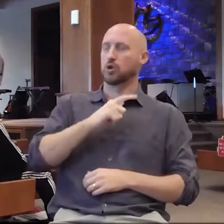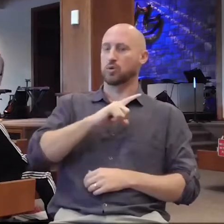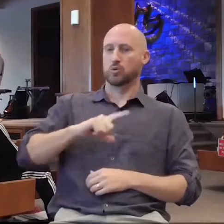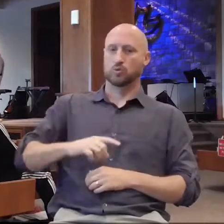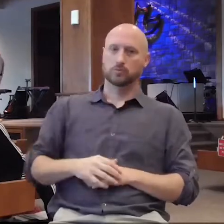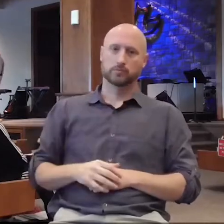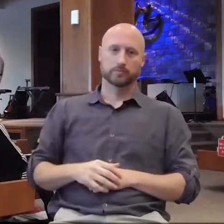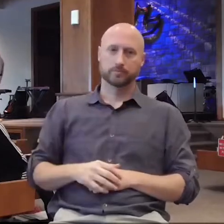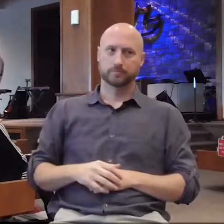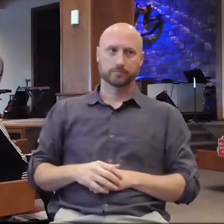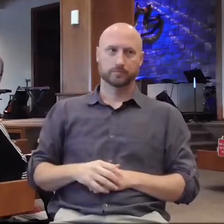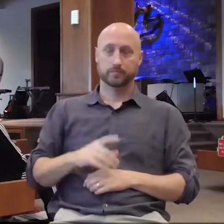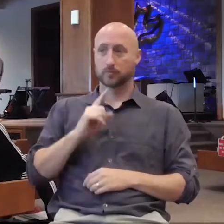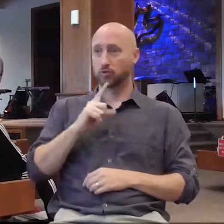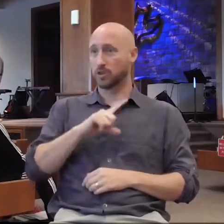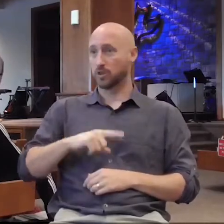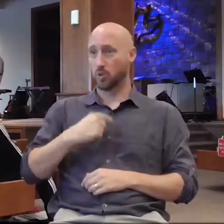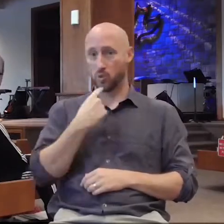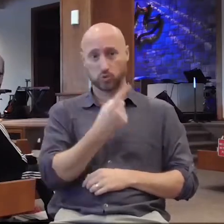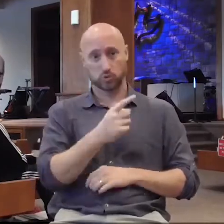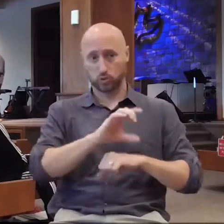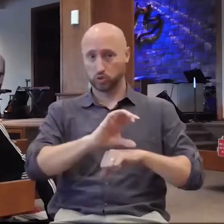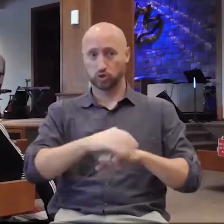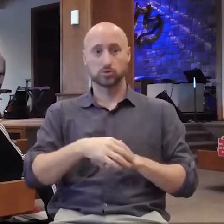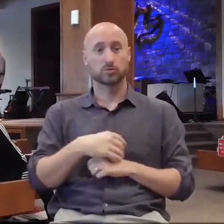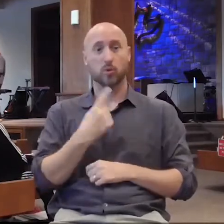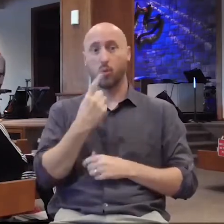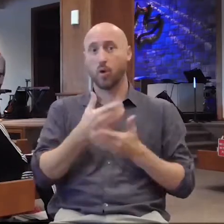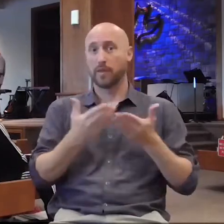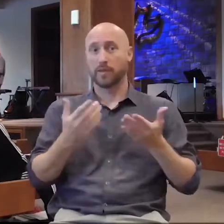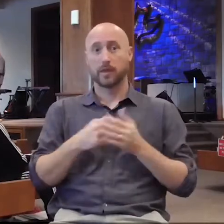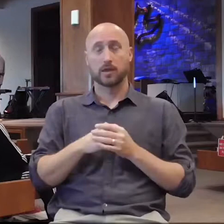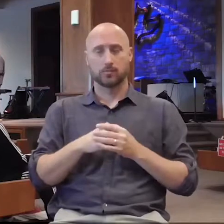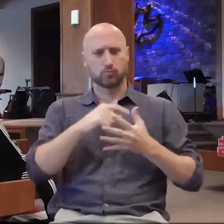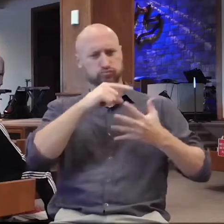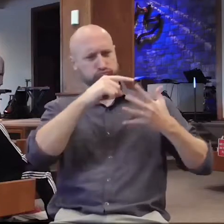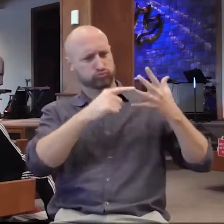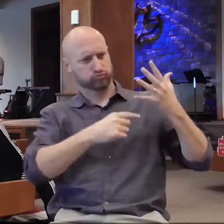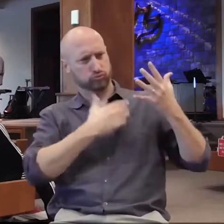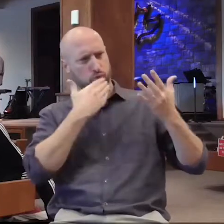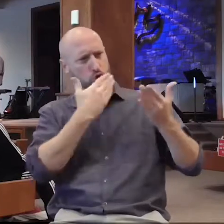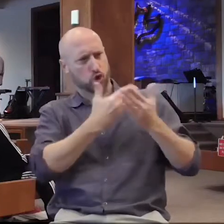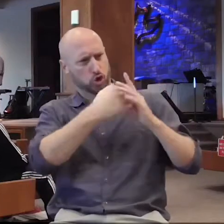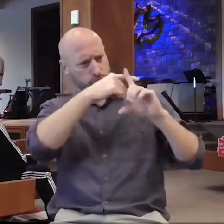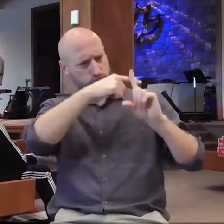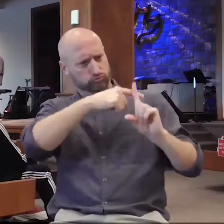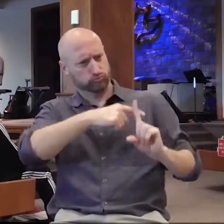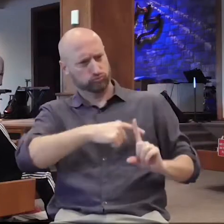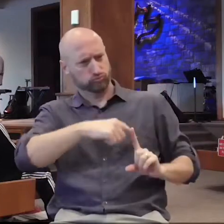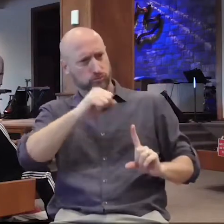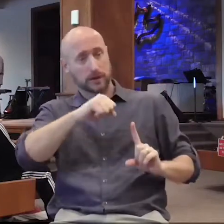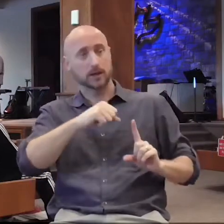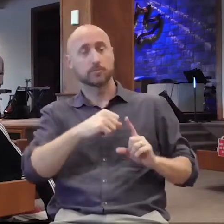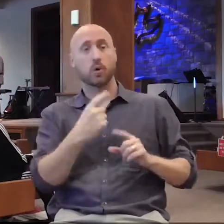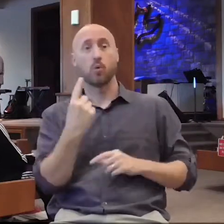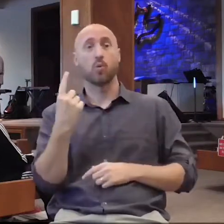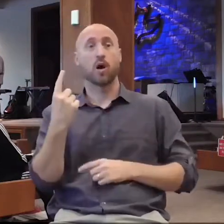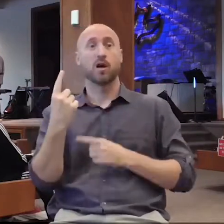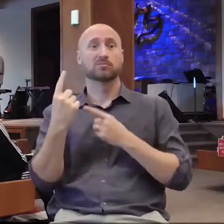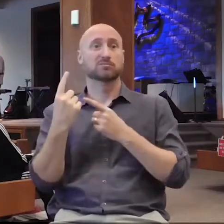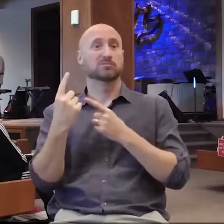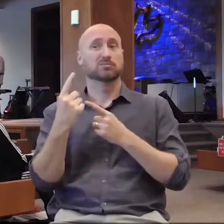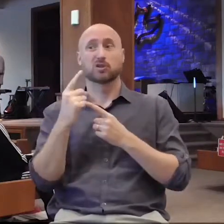one thing that outweighs all of the other many things that are good. They're going to run out of momentum without this one thing.